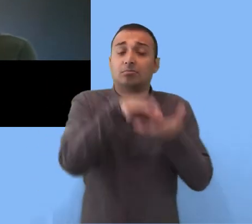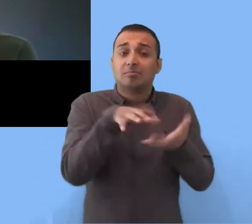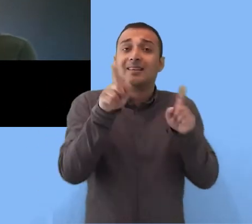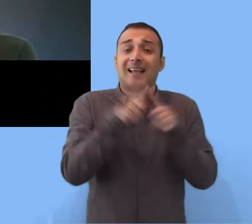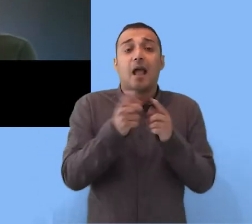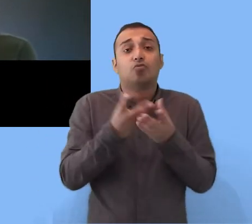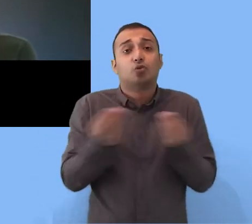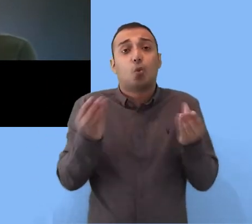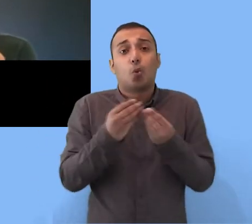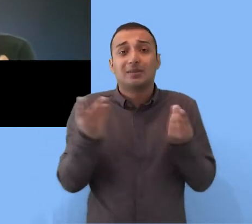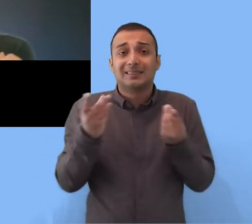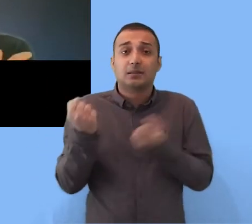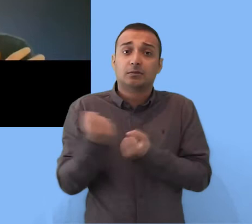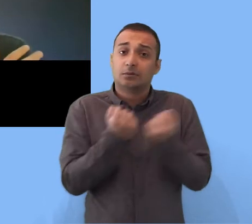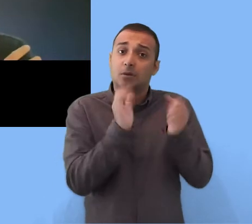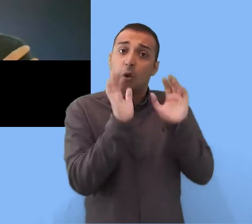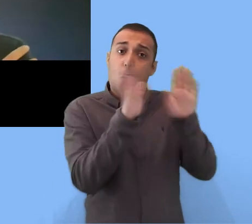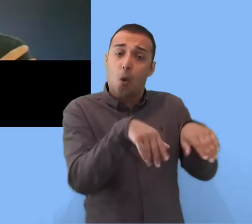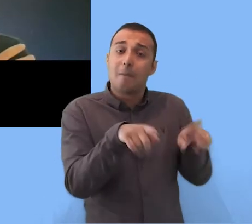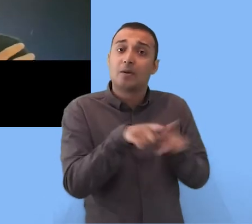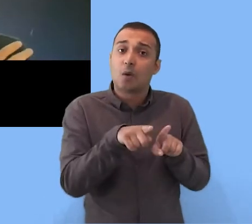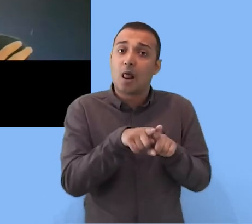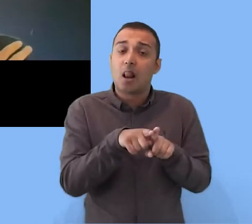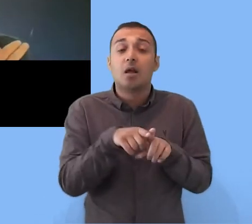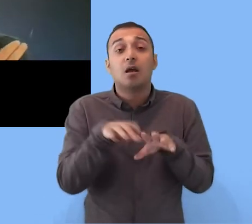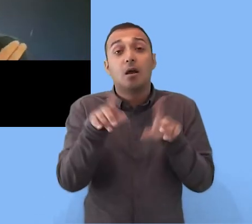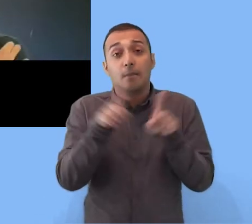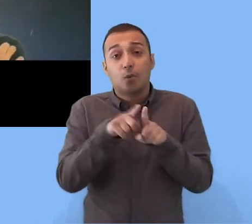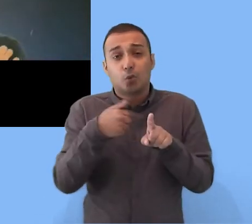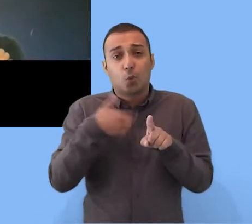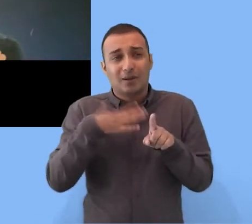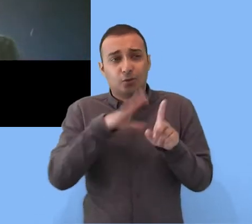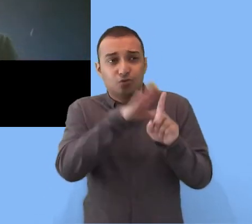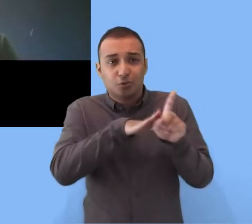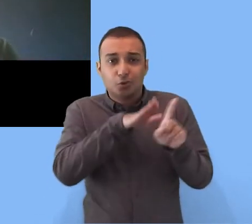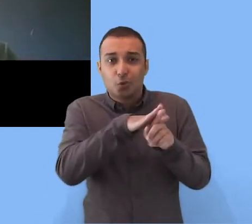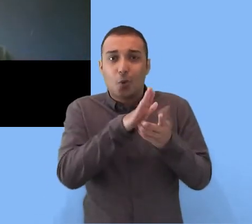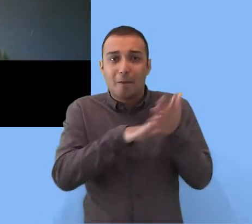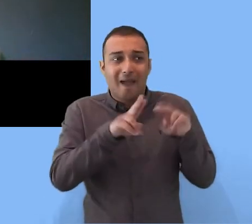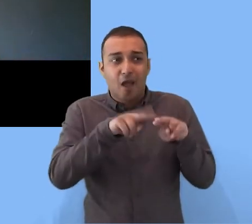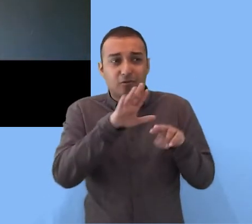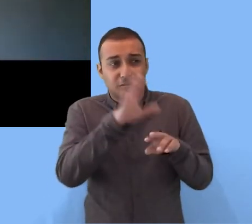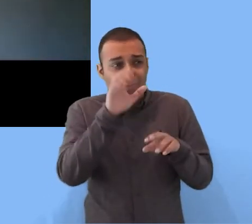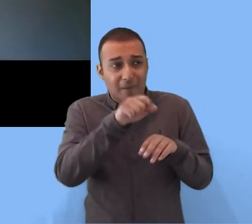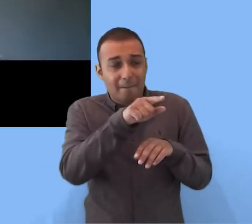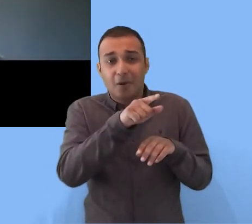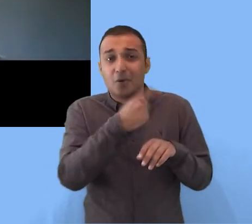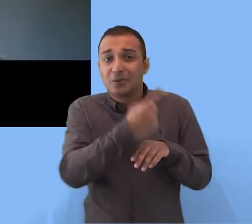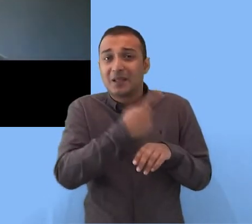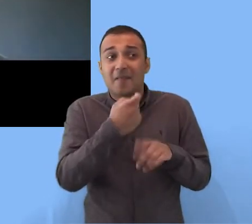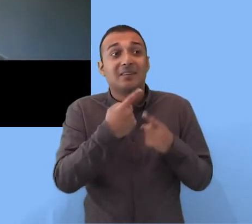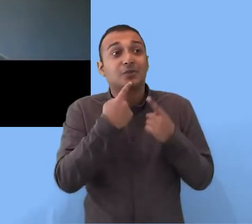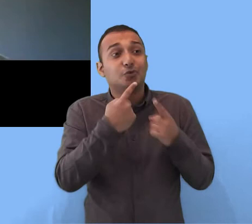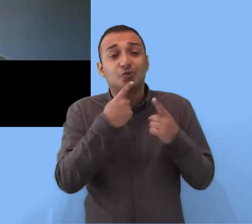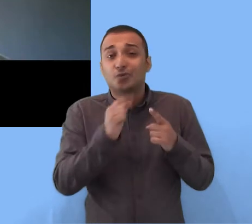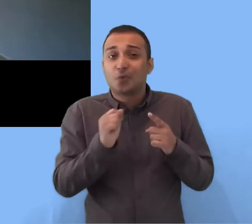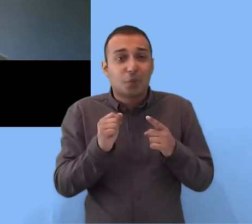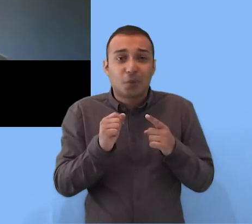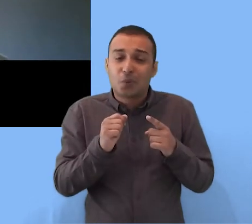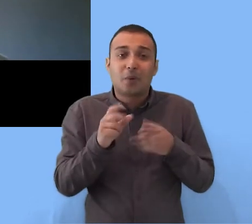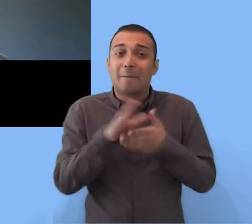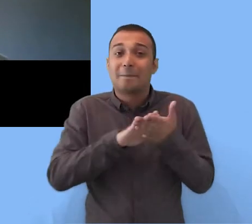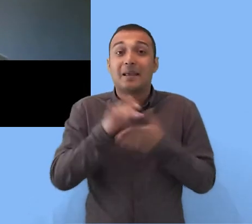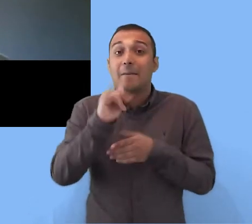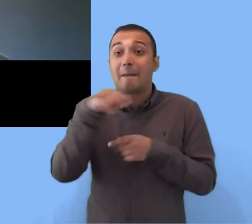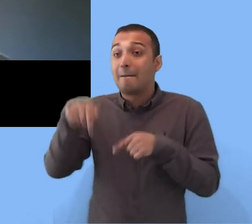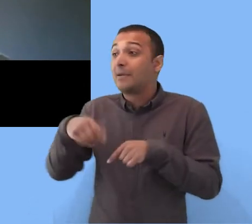need to reassure parents that they're not teachers, you know. So if the things that are working within the setting and not